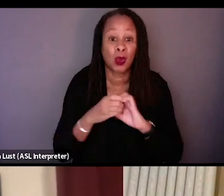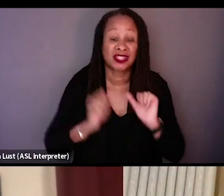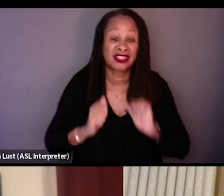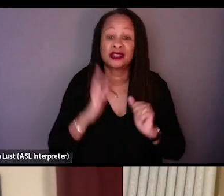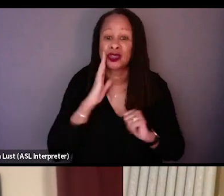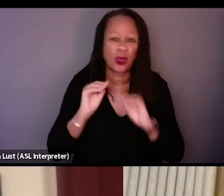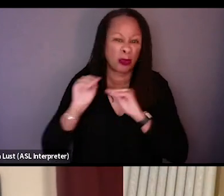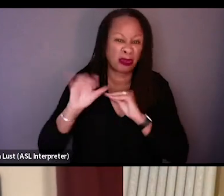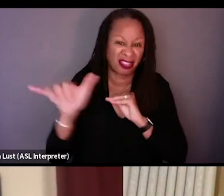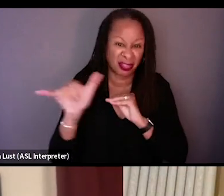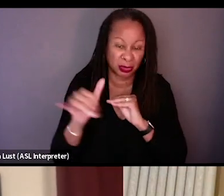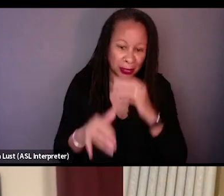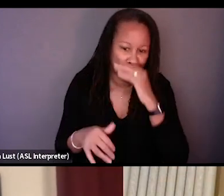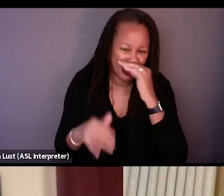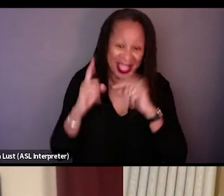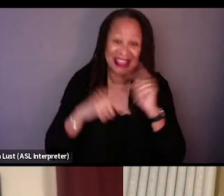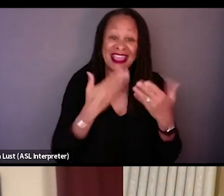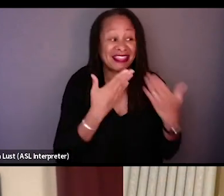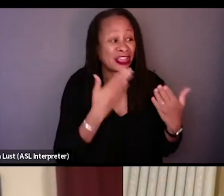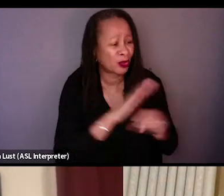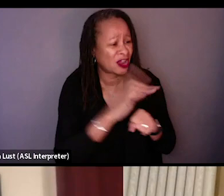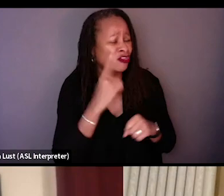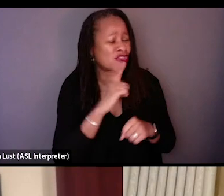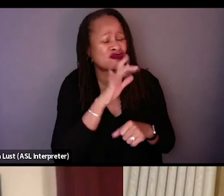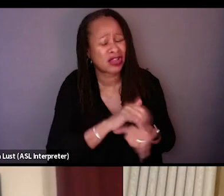yes, please go see it. And I can't thank you enough for these really